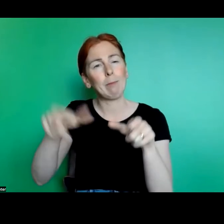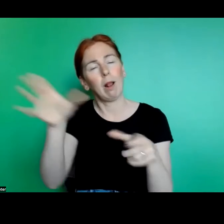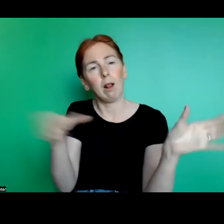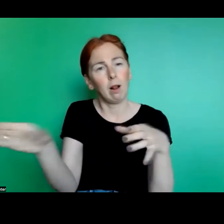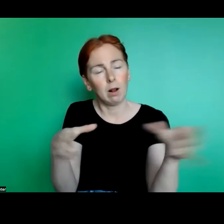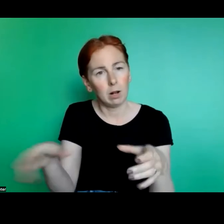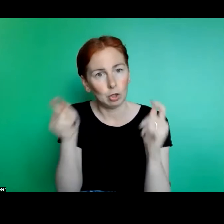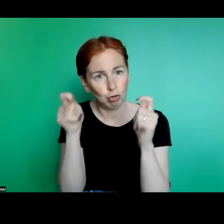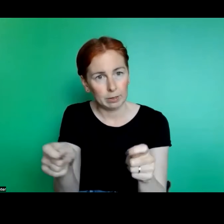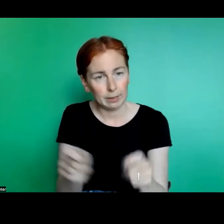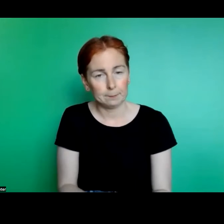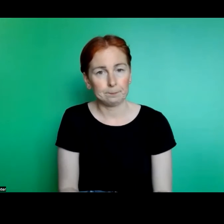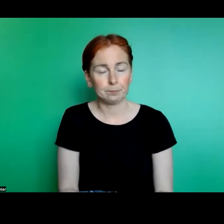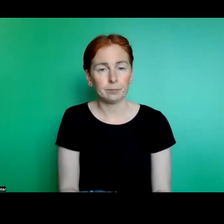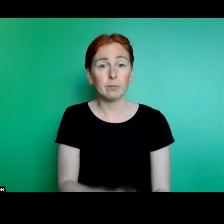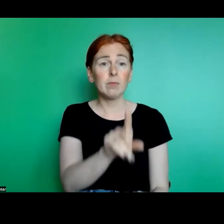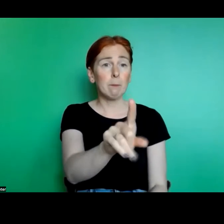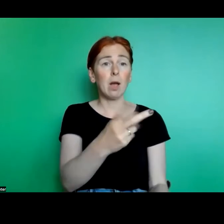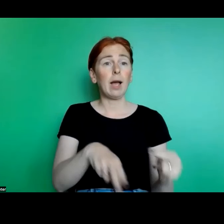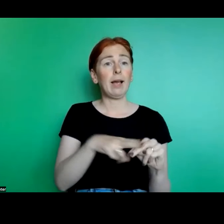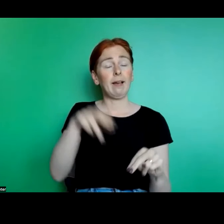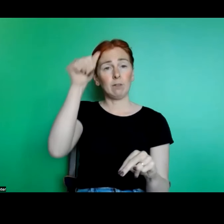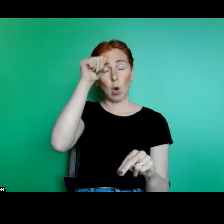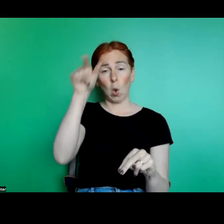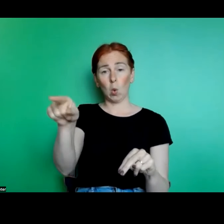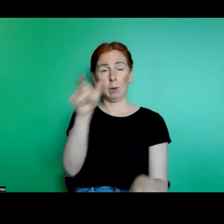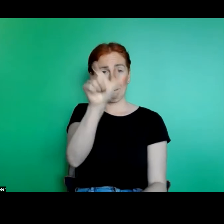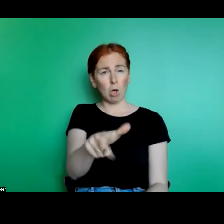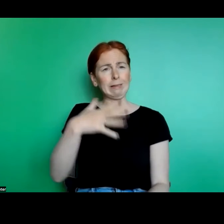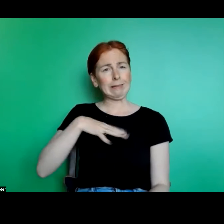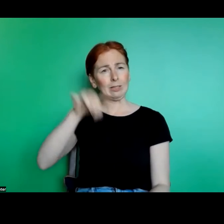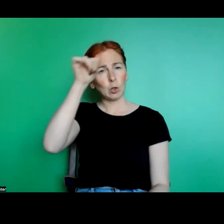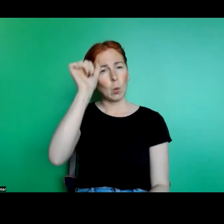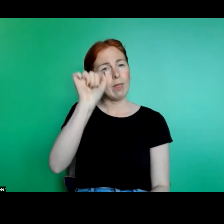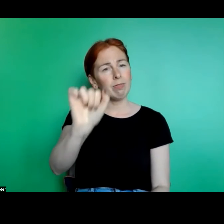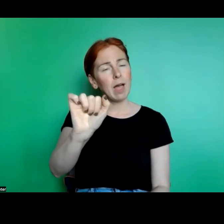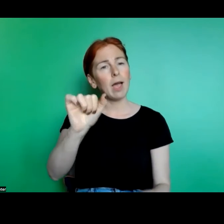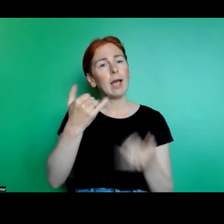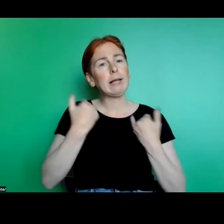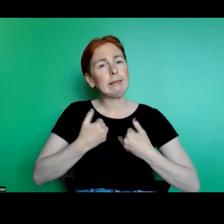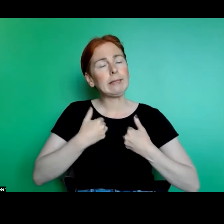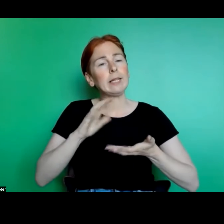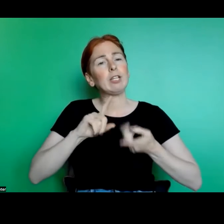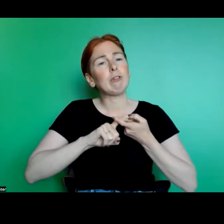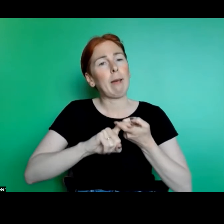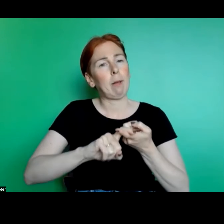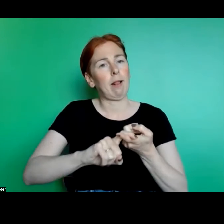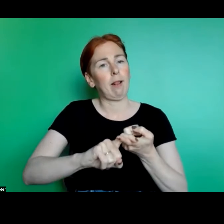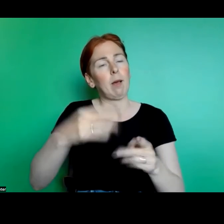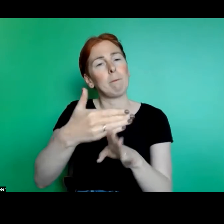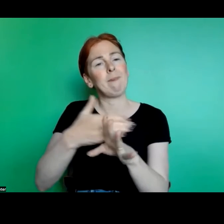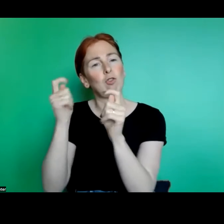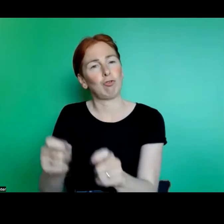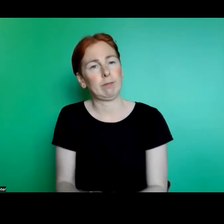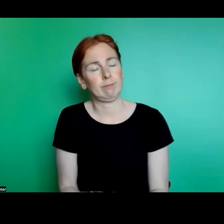time you see them. So for example, if someone who's 25 comes to clinic and they have Usher and they have retinitis pigmentosa, you